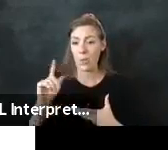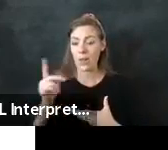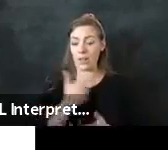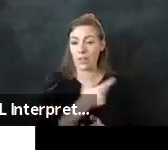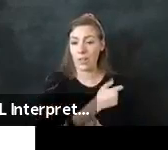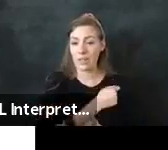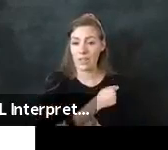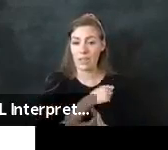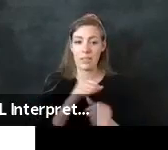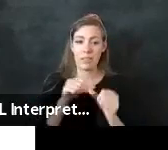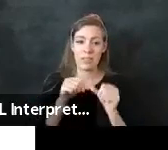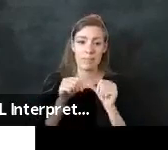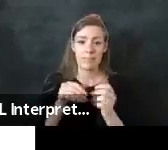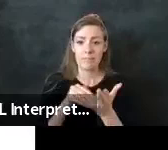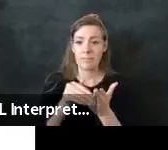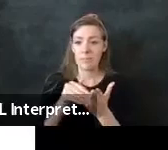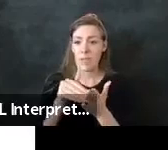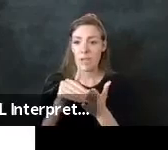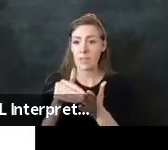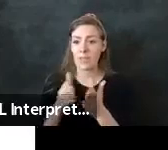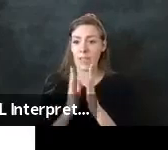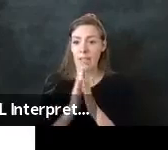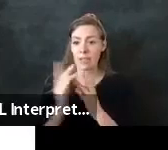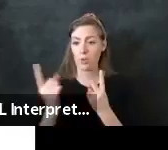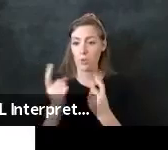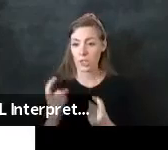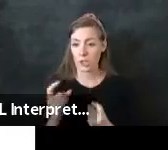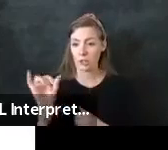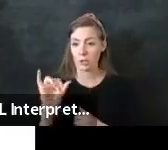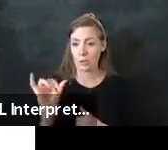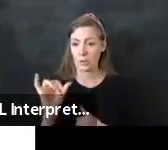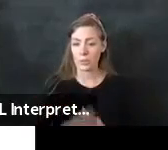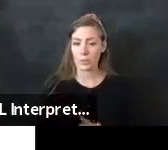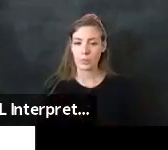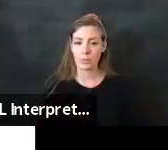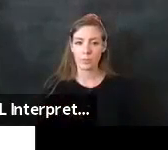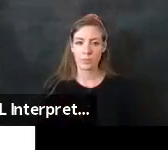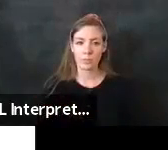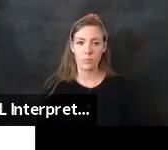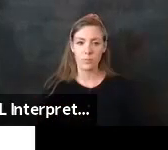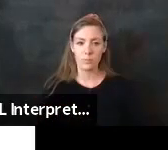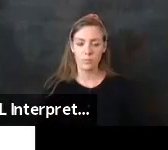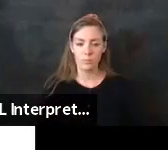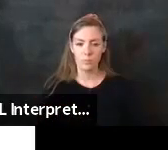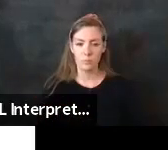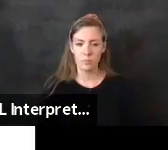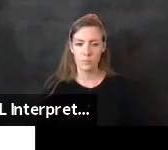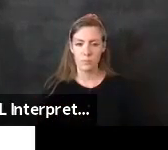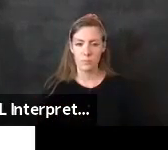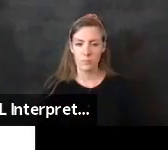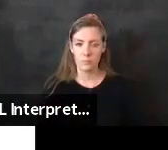asked questions, and common message talking points. Next slide.